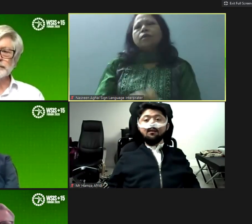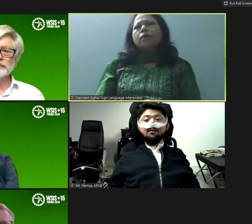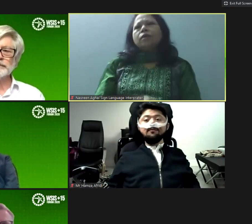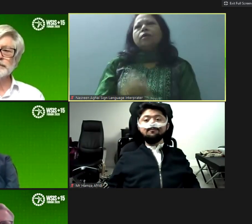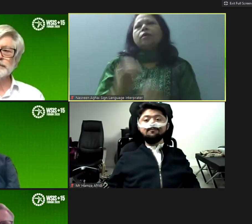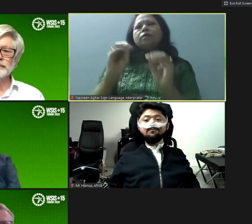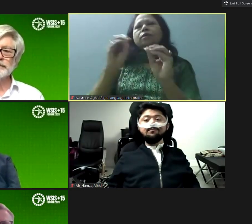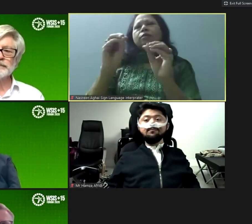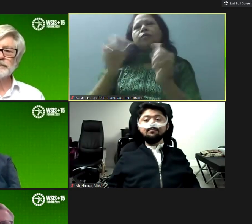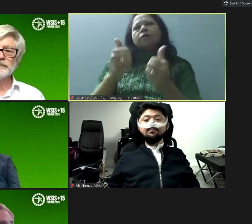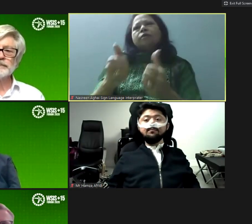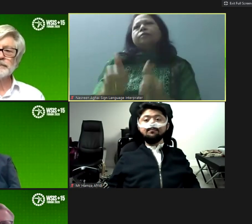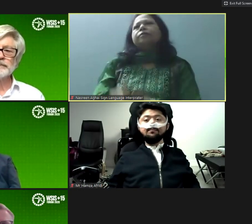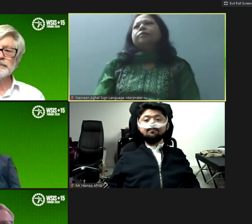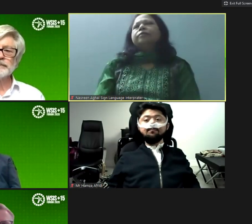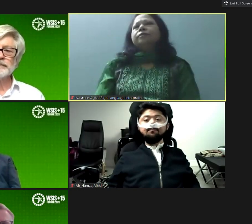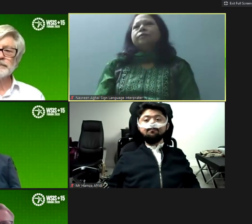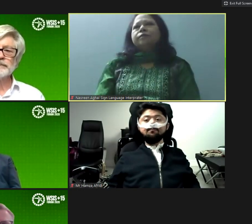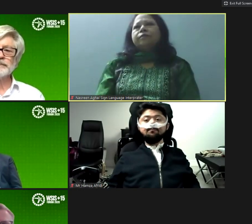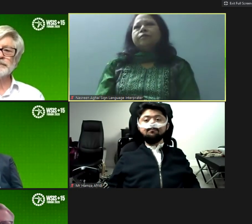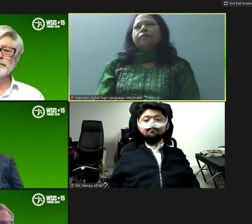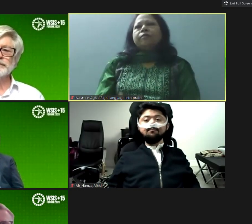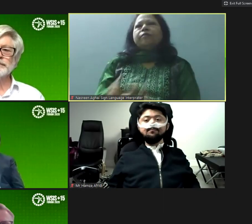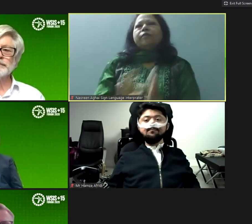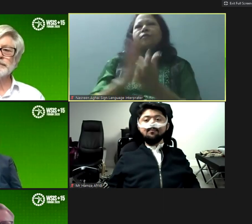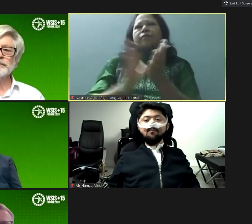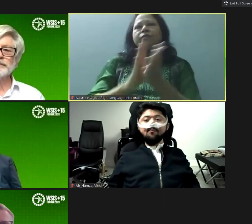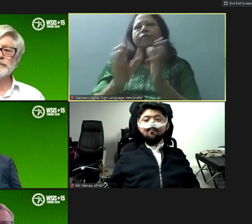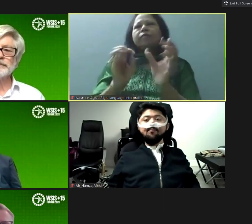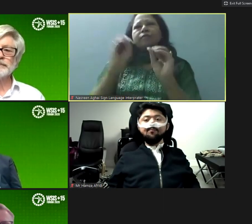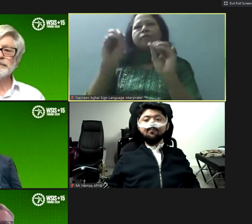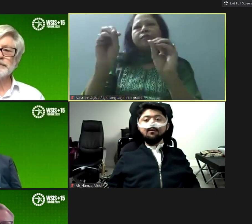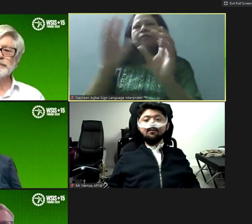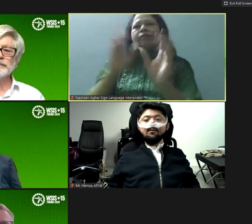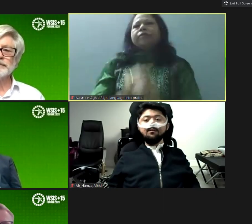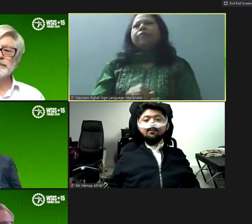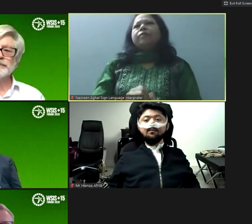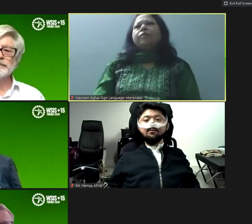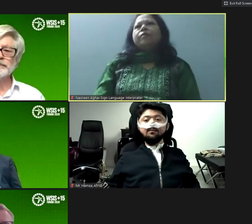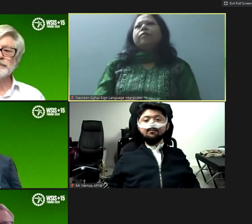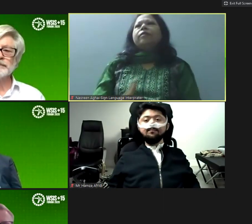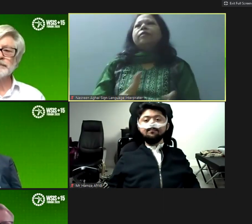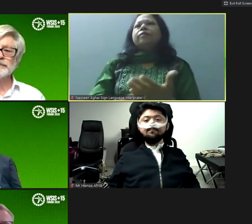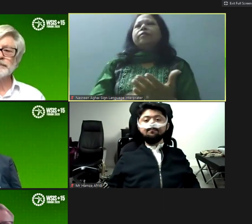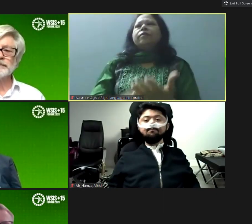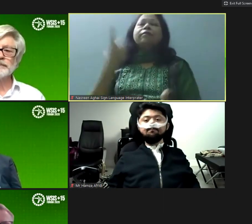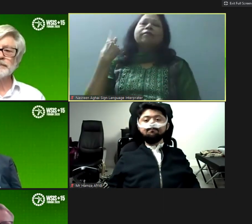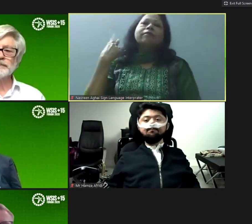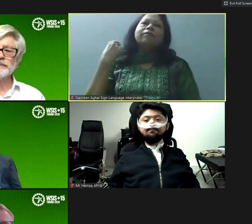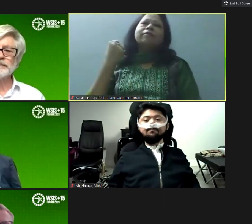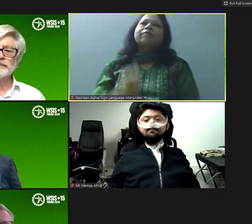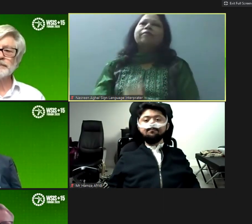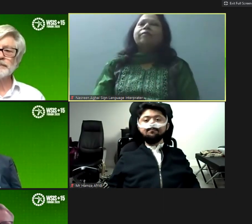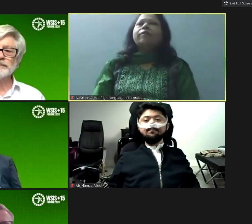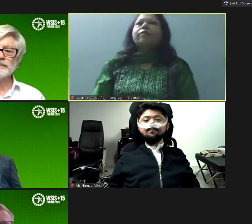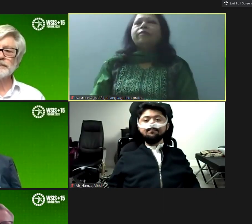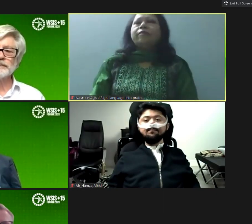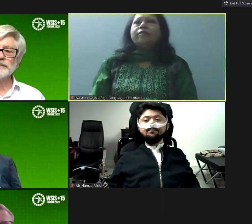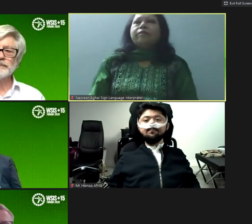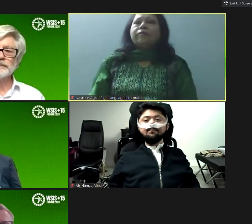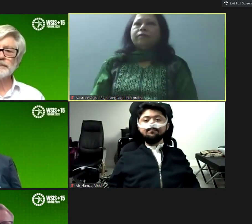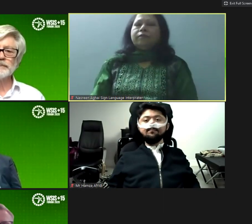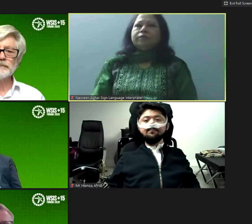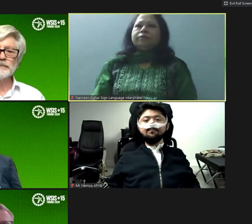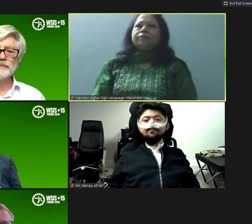support as well. So alongside, we also have sign language support provided by Miss Nasreen Aghai. So we have got 2 features